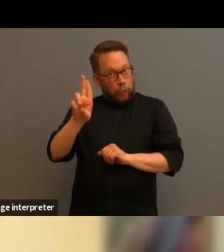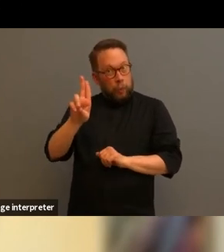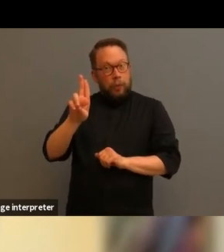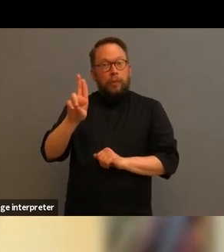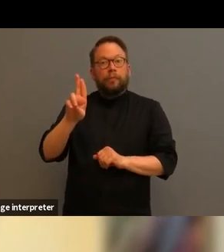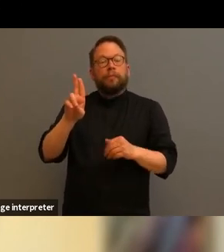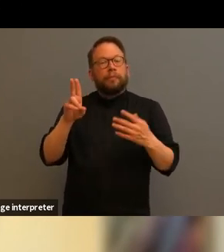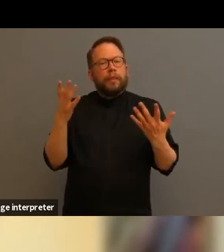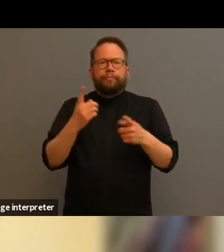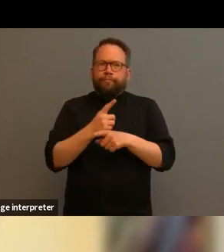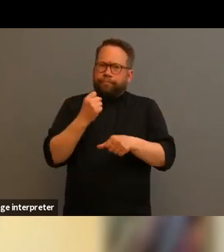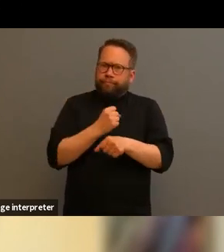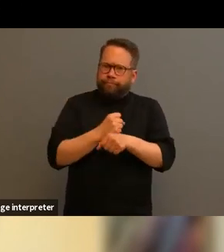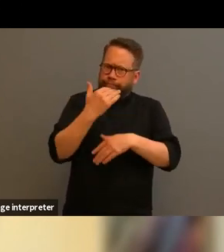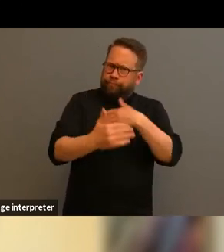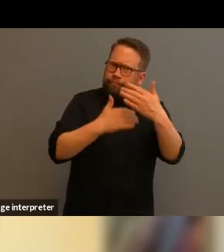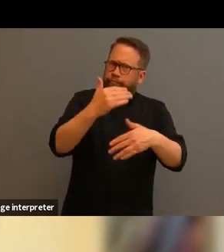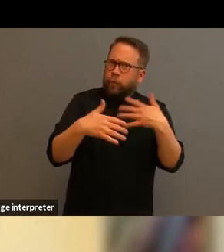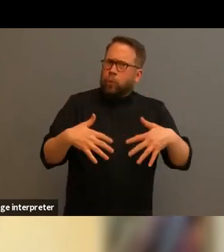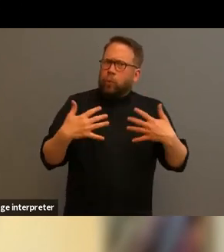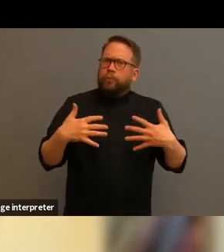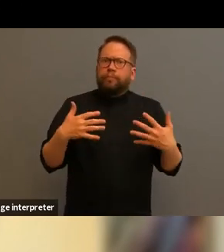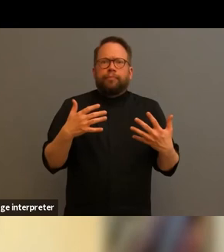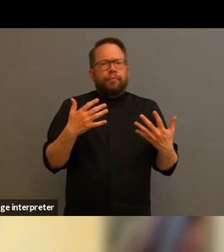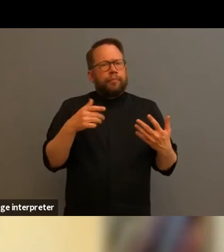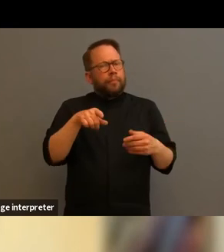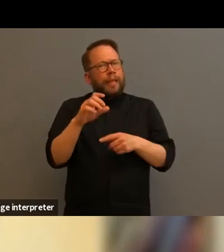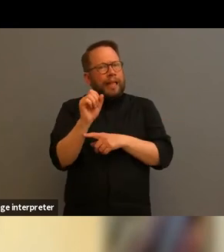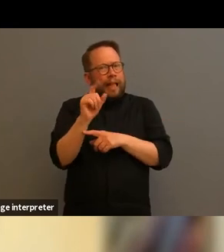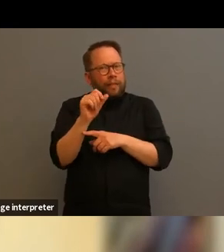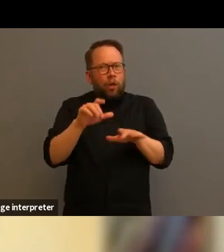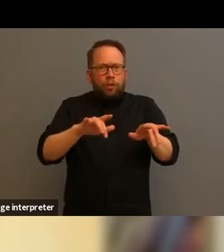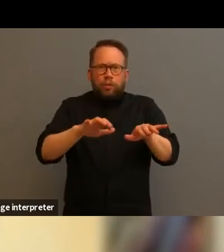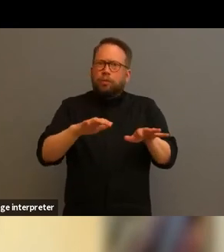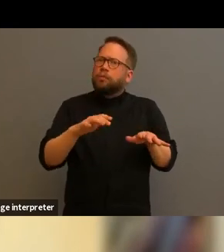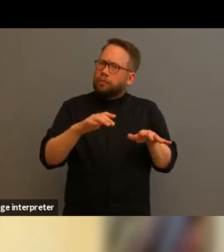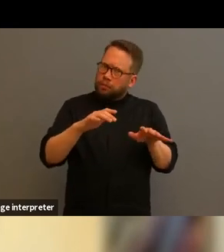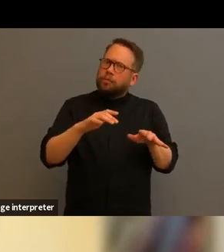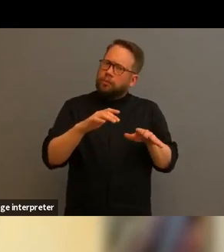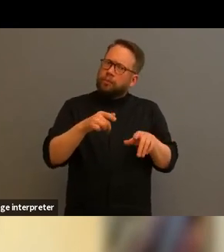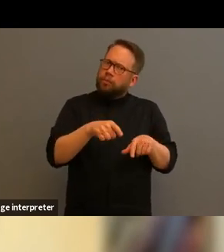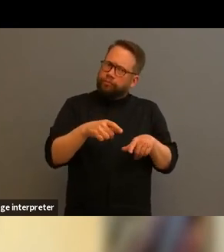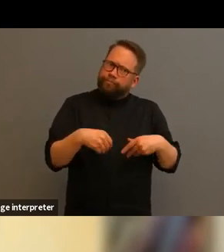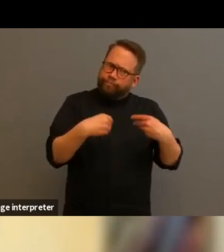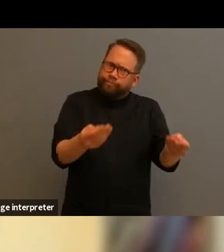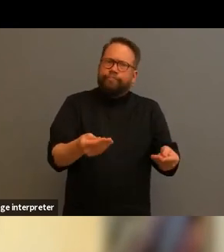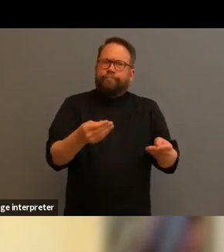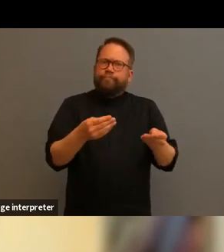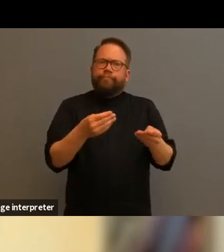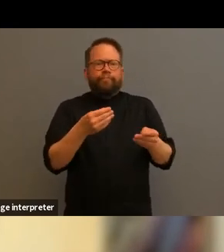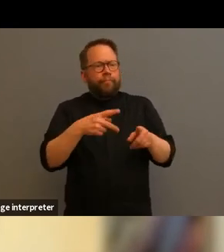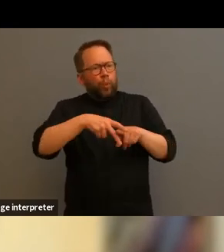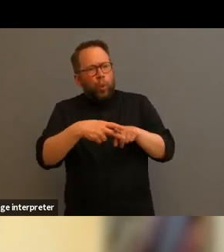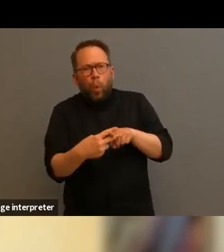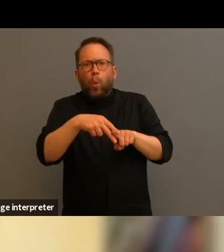actually driving digitalization as a key instrument to drive the